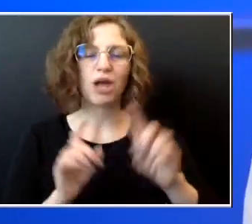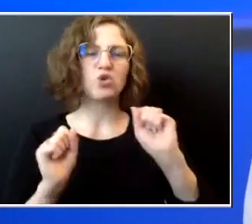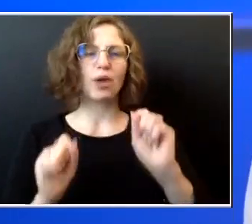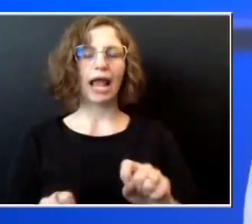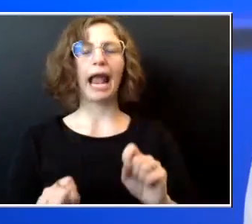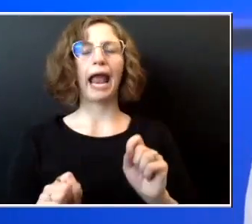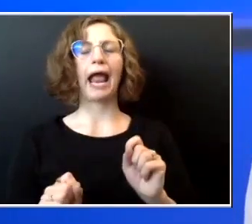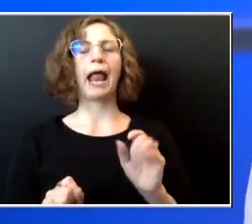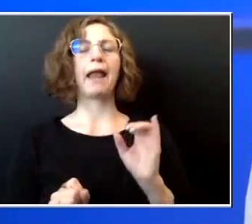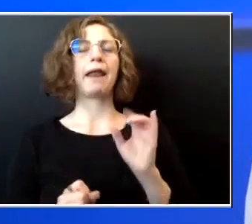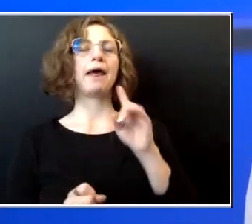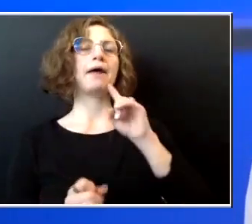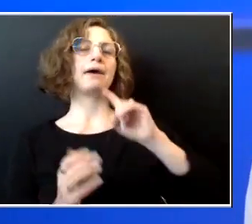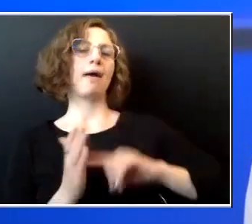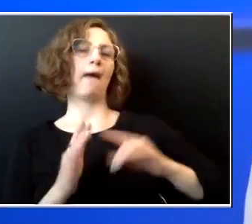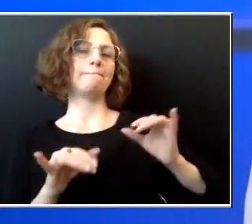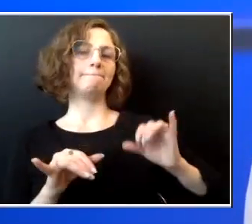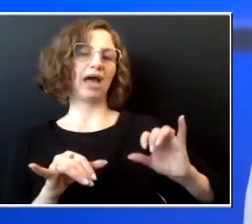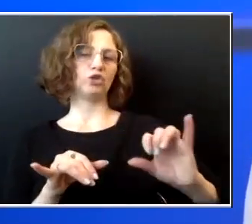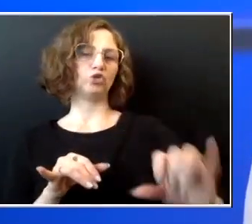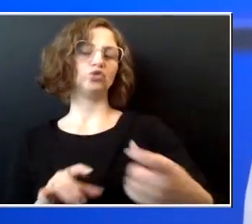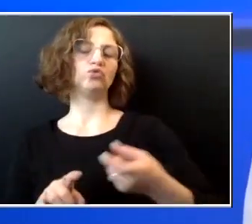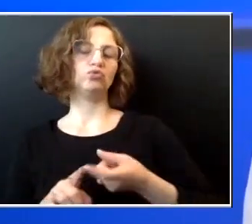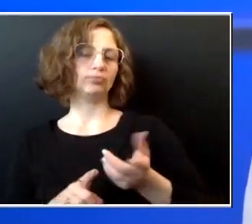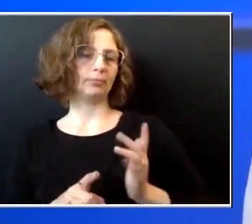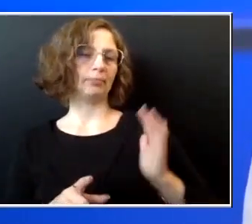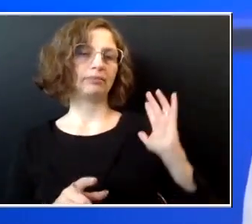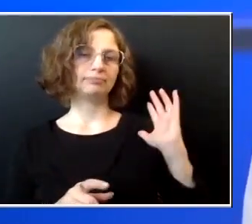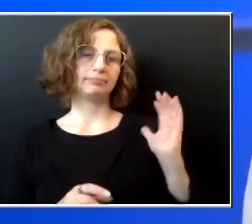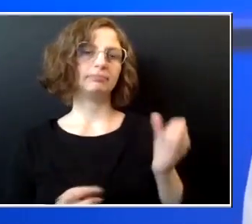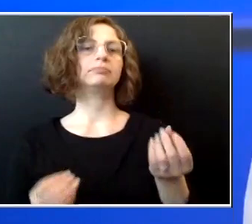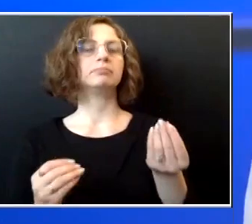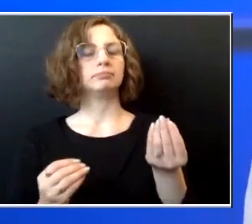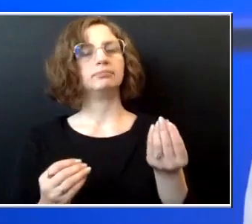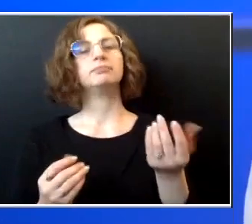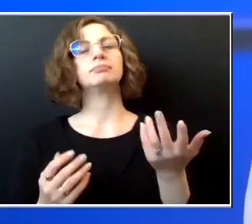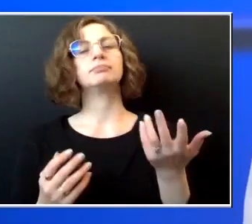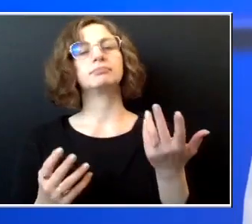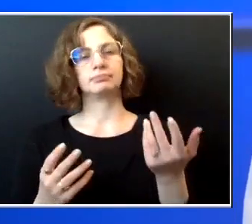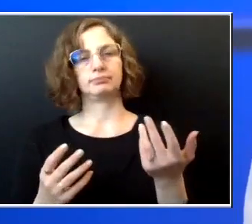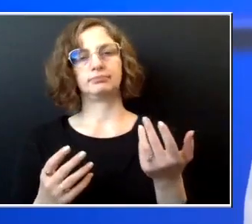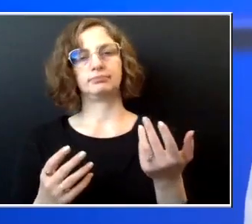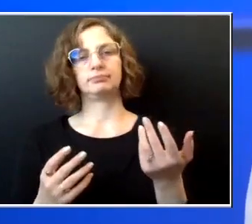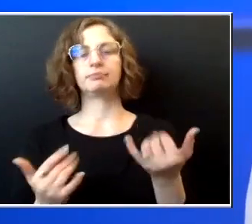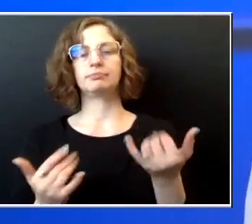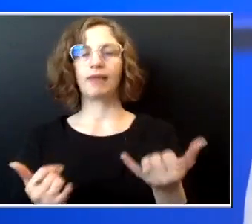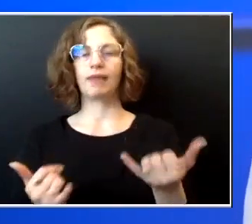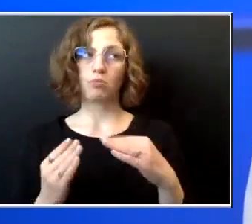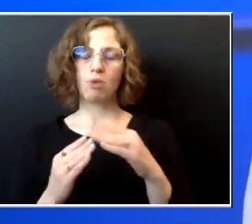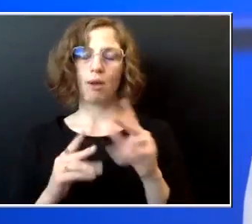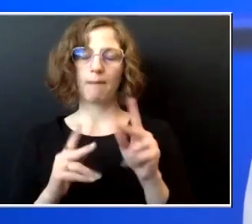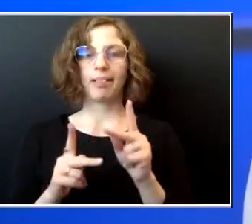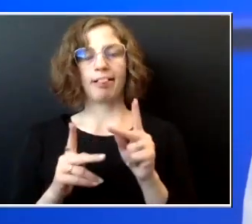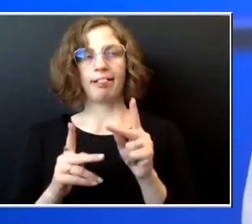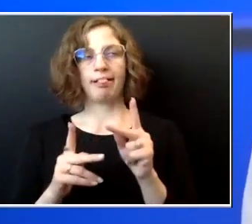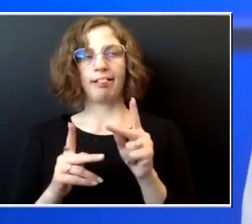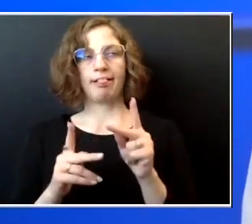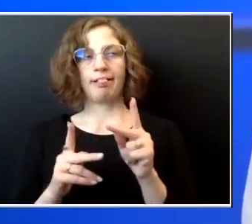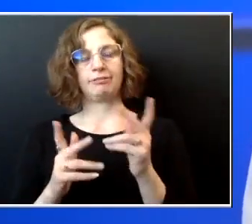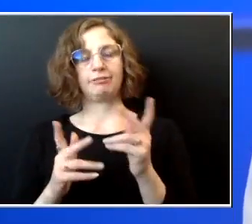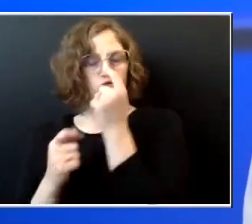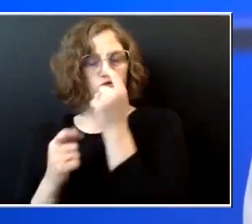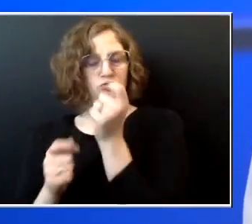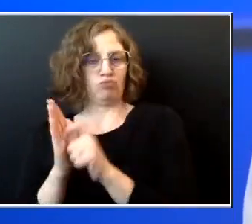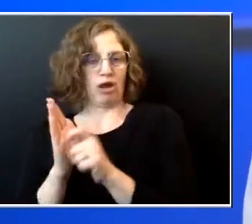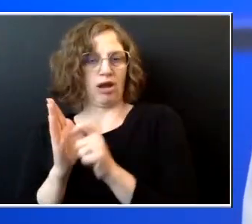So I think there's been a surge in people's interest in writing histories of pandemics just for the purpose of